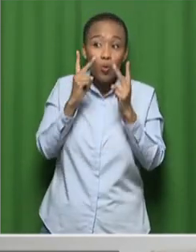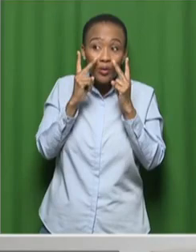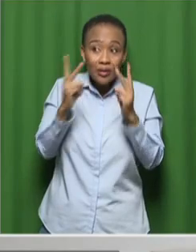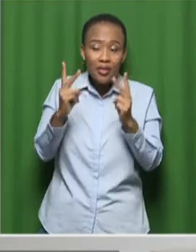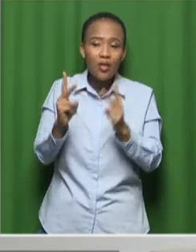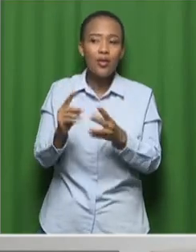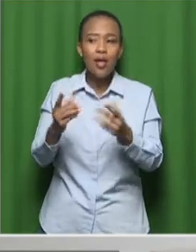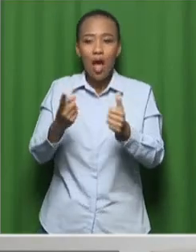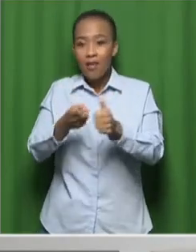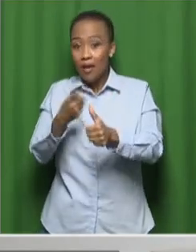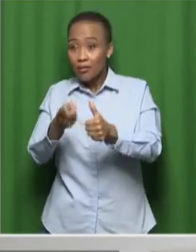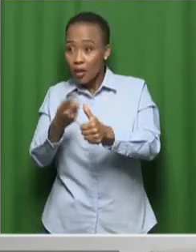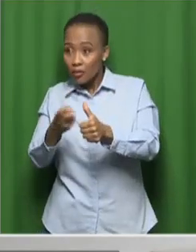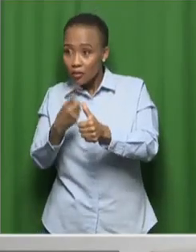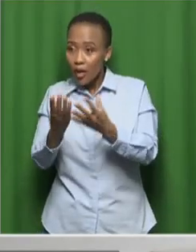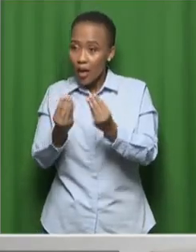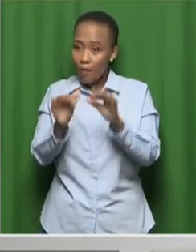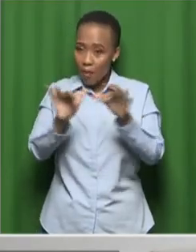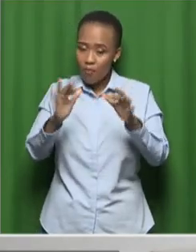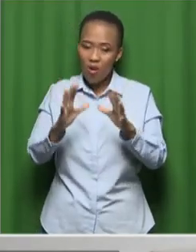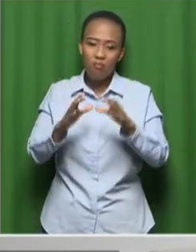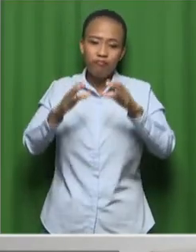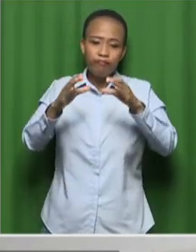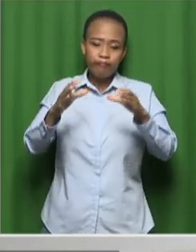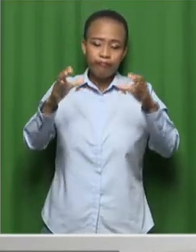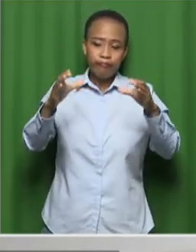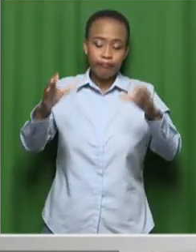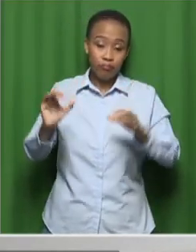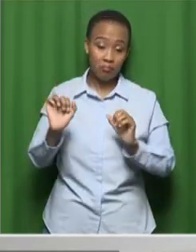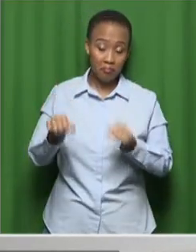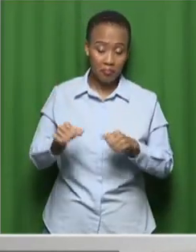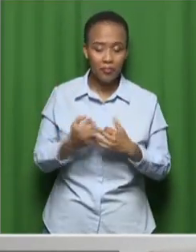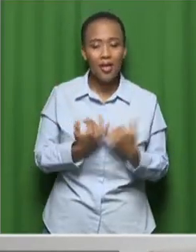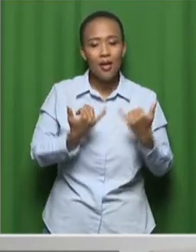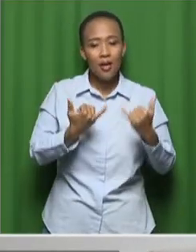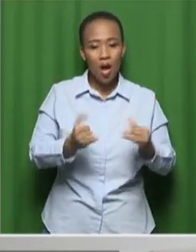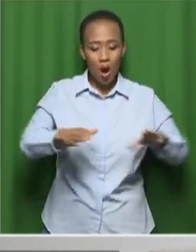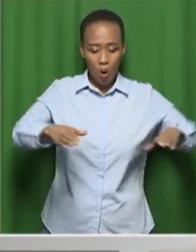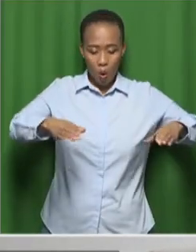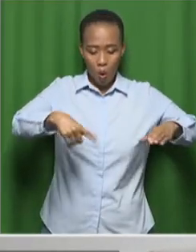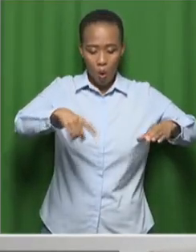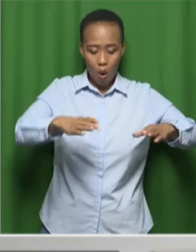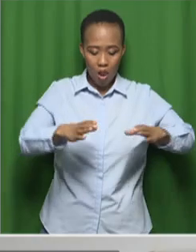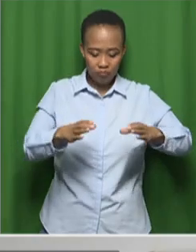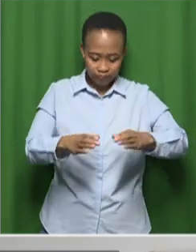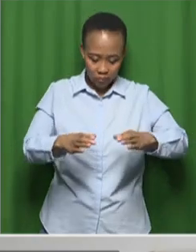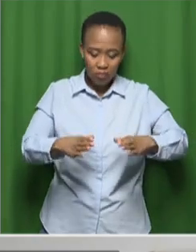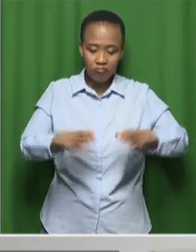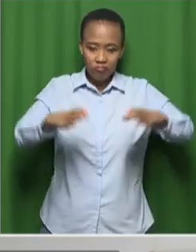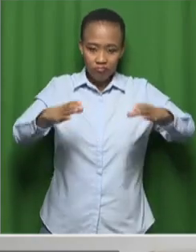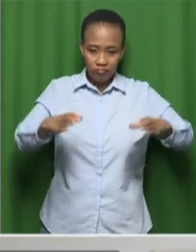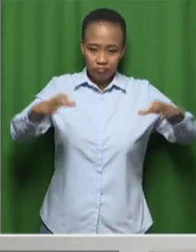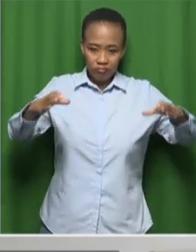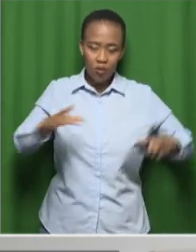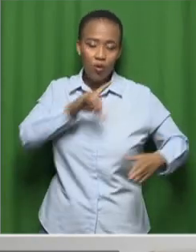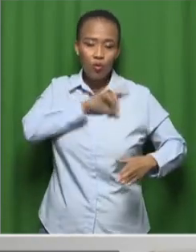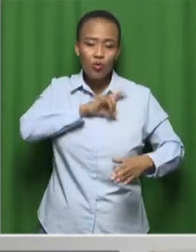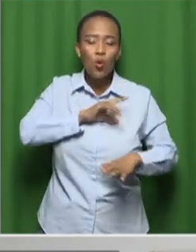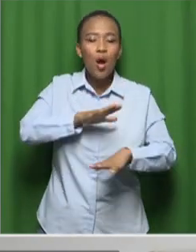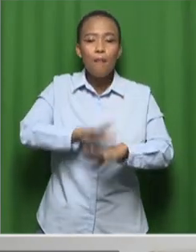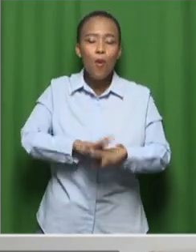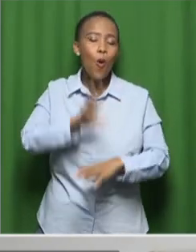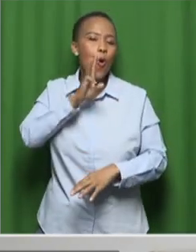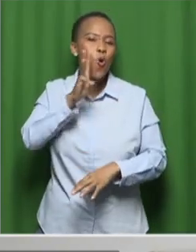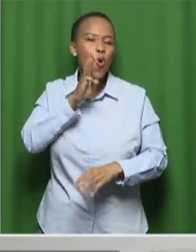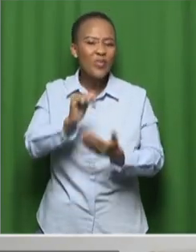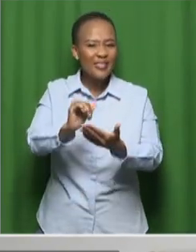census. We can increase the dam wall so that it can save more water. But we also